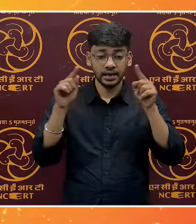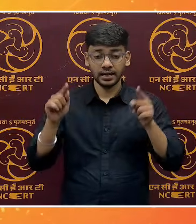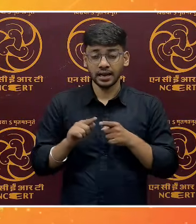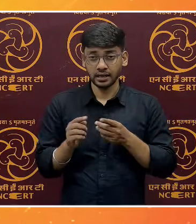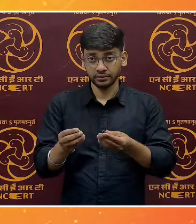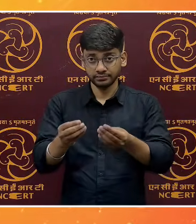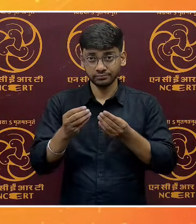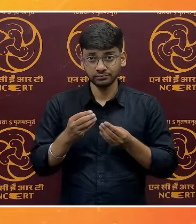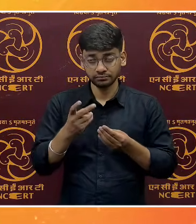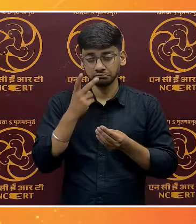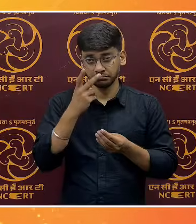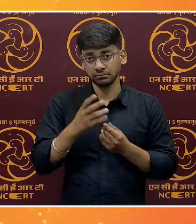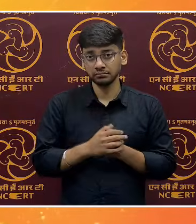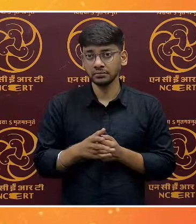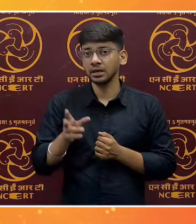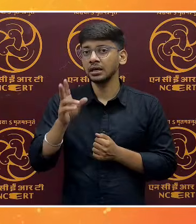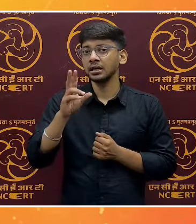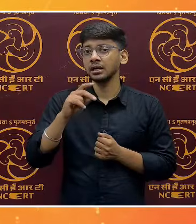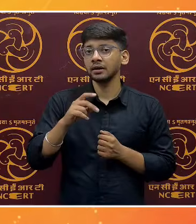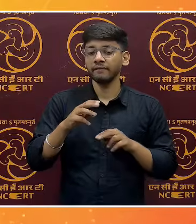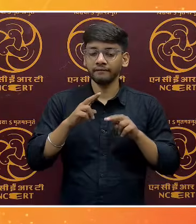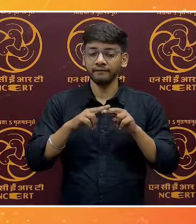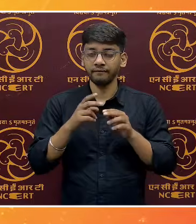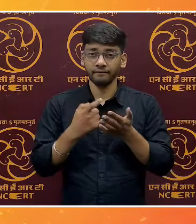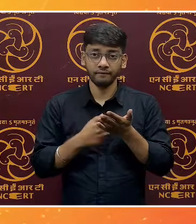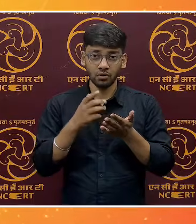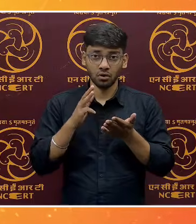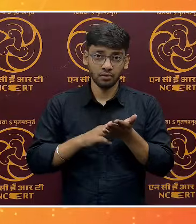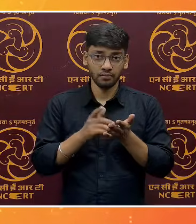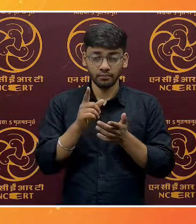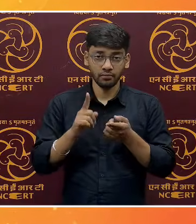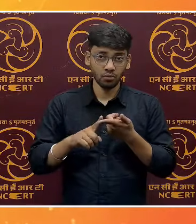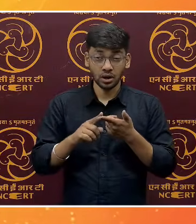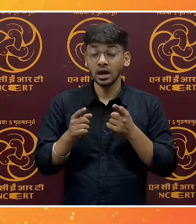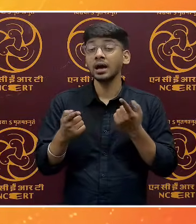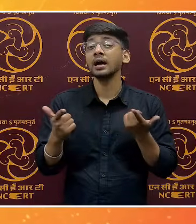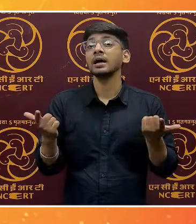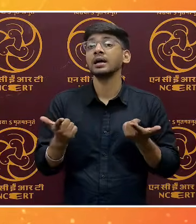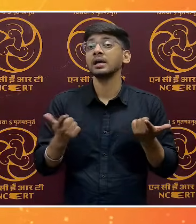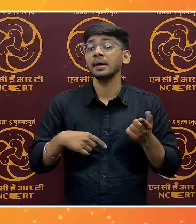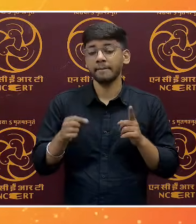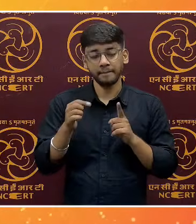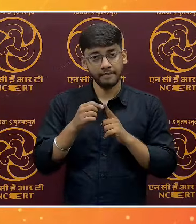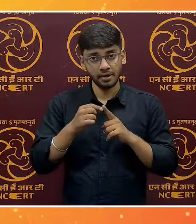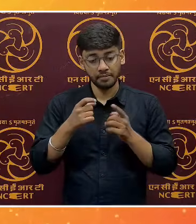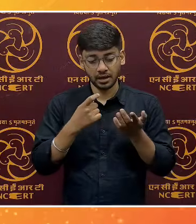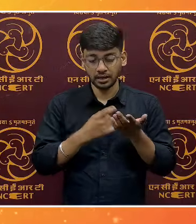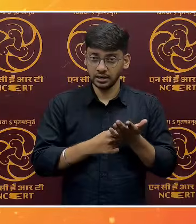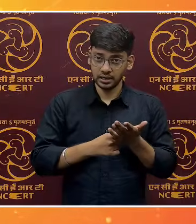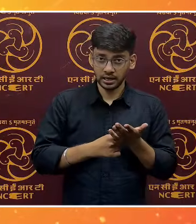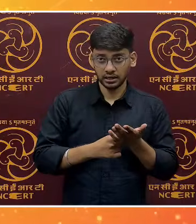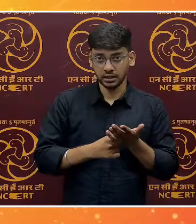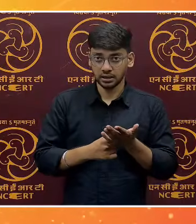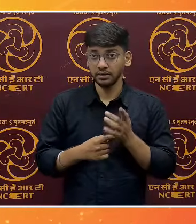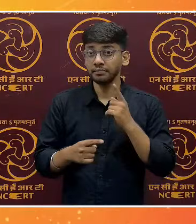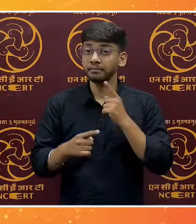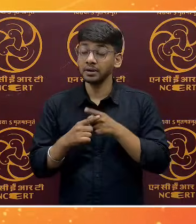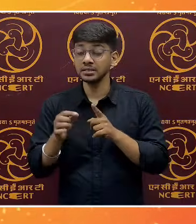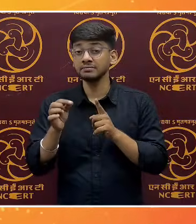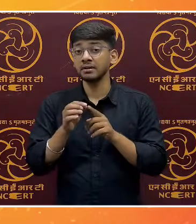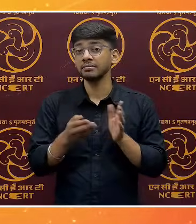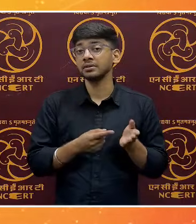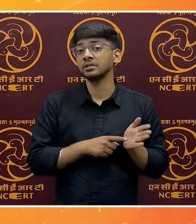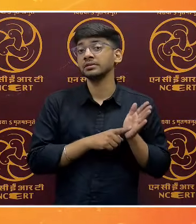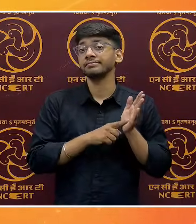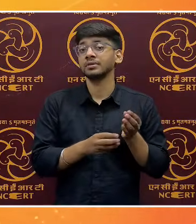So again we have the formula perimeter of rectangle. This is perimeter of rectangle and the perimeter is given as